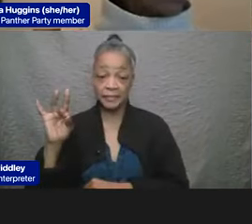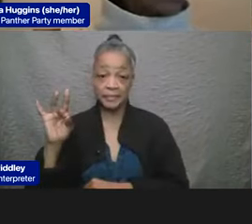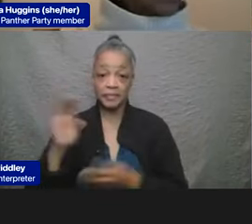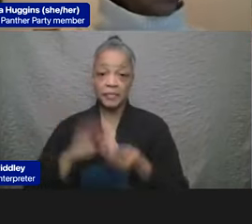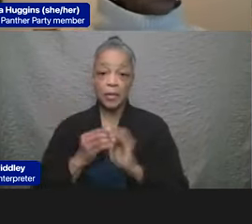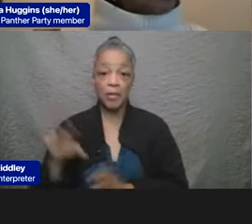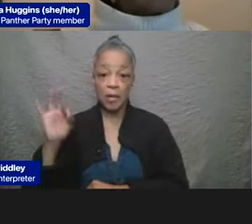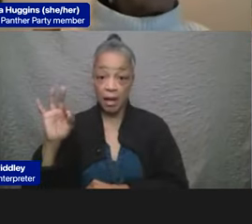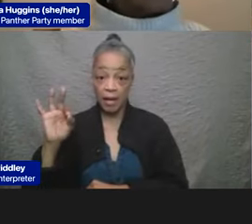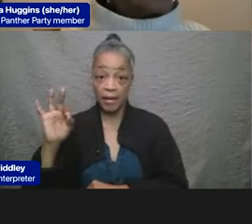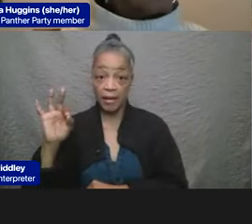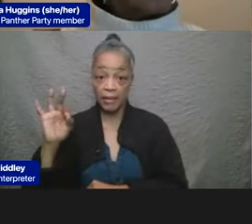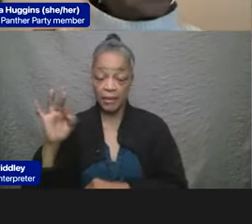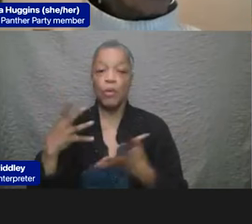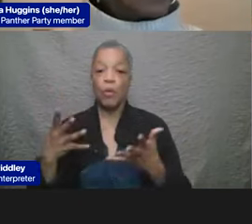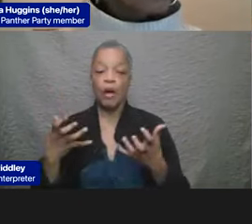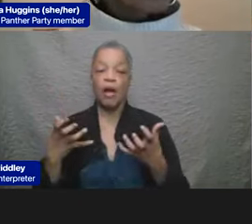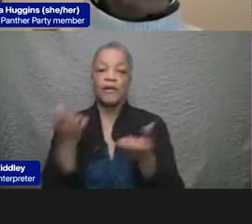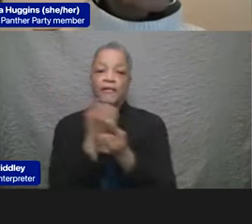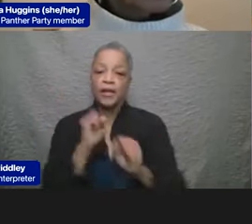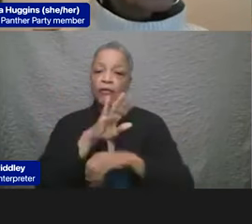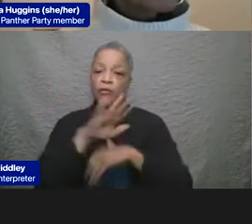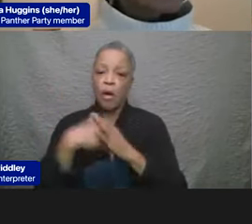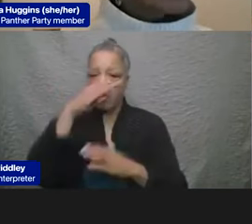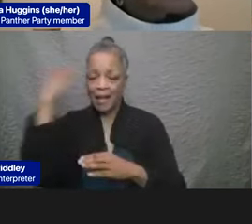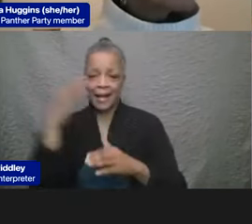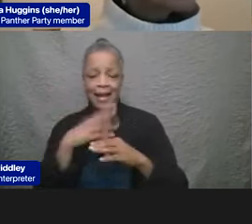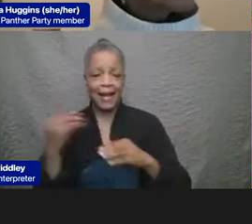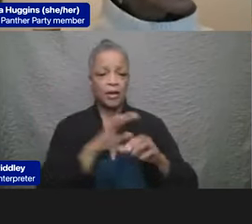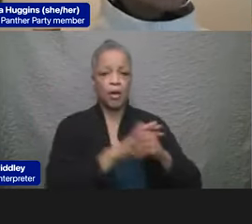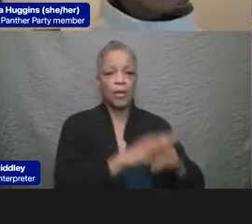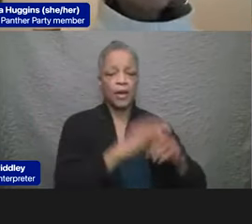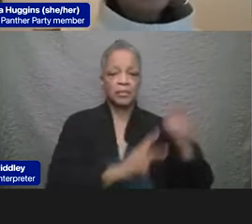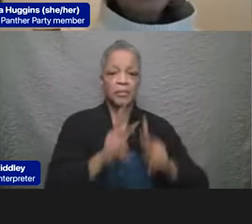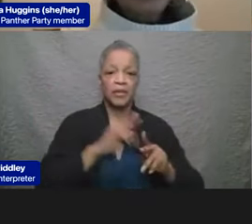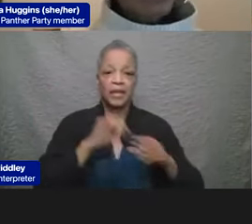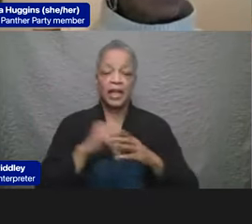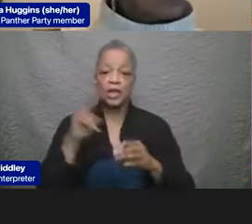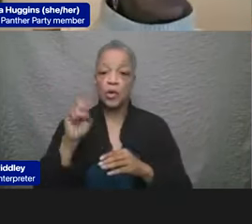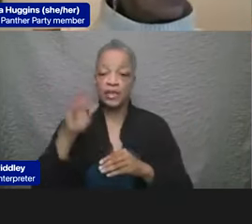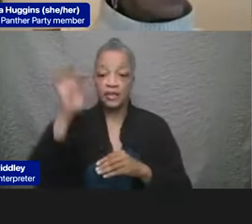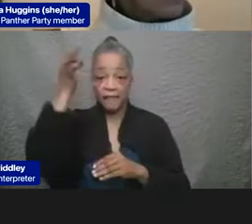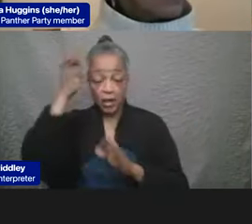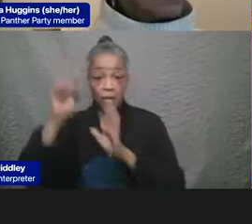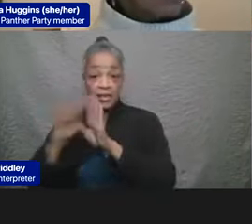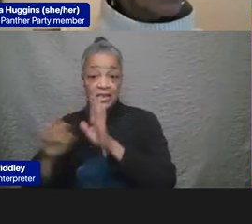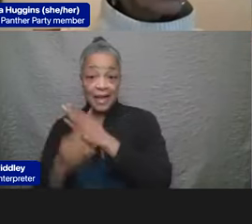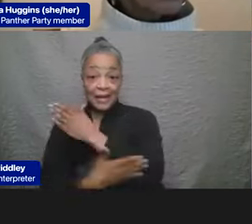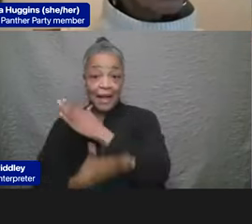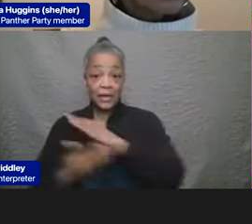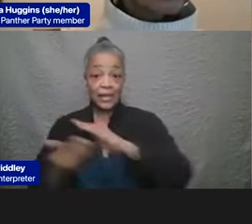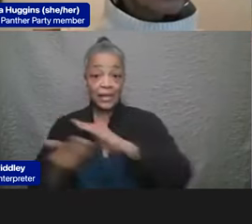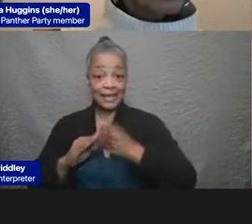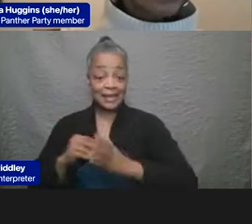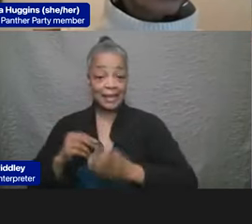Nine, we want freedom for all Black and oppressed people now held in US federal, state, county, city, and